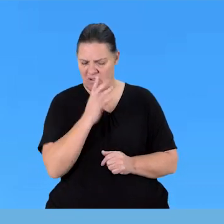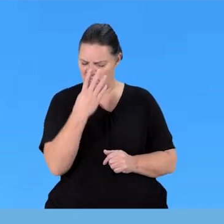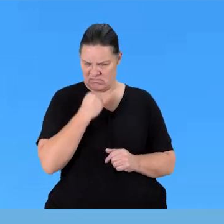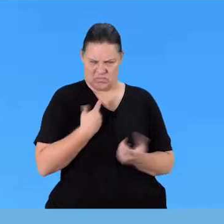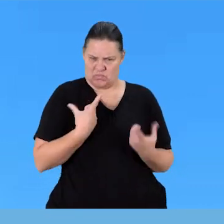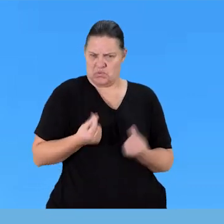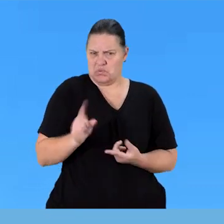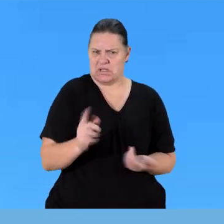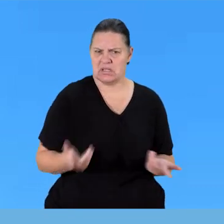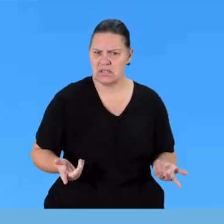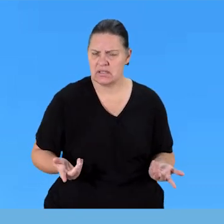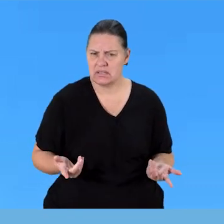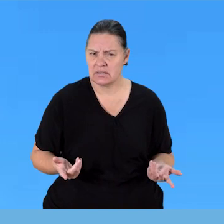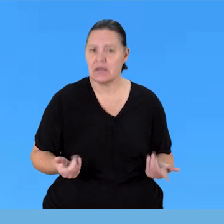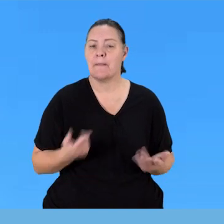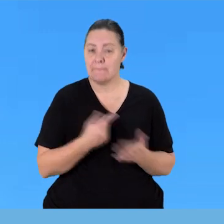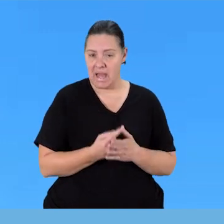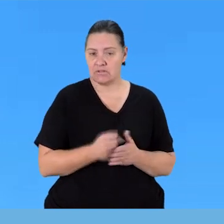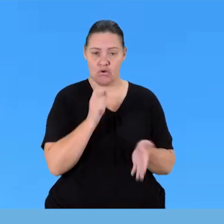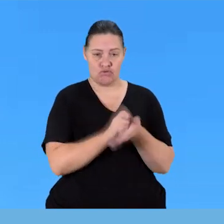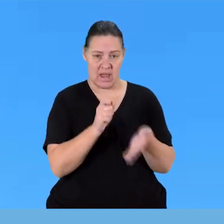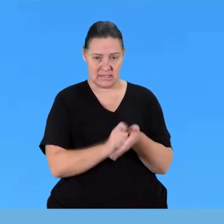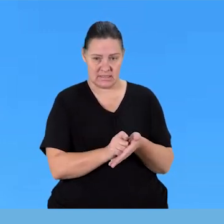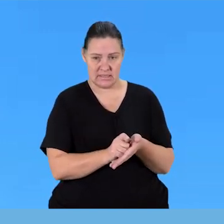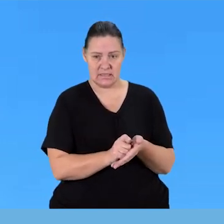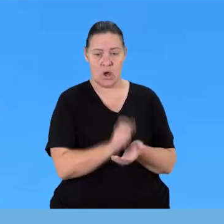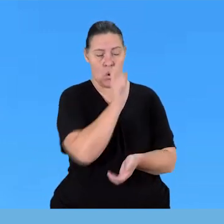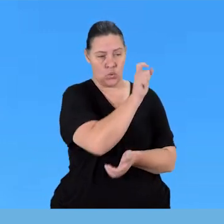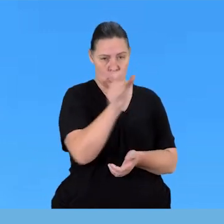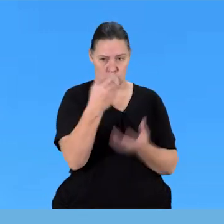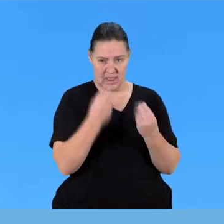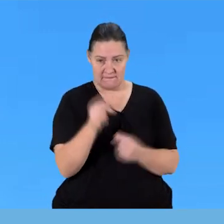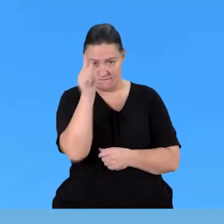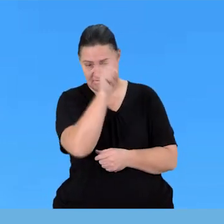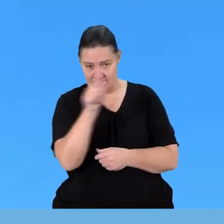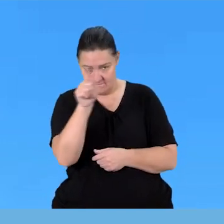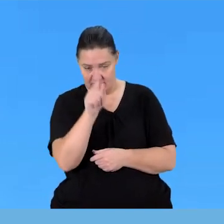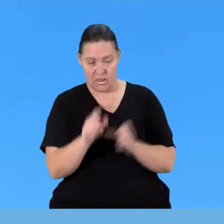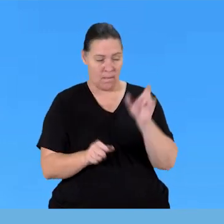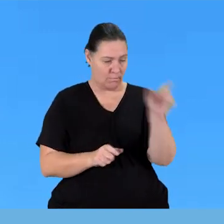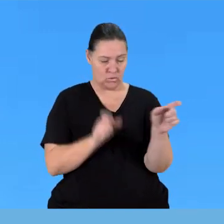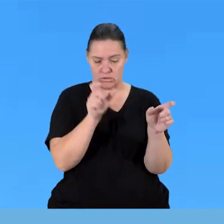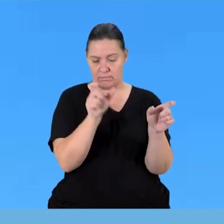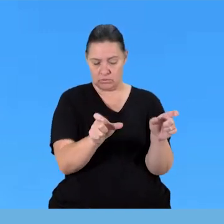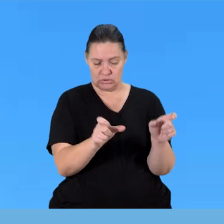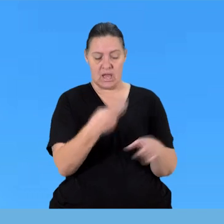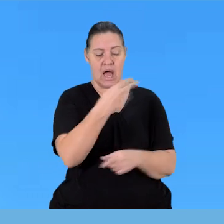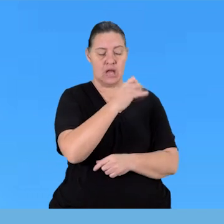do? Writing an equation using these words that we have here and water. So